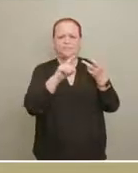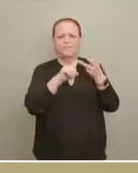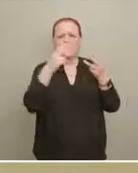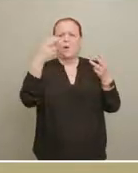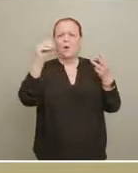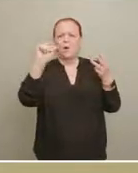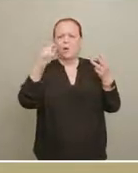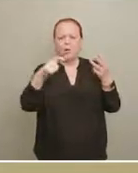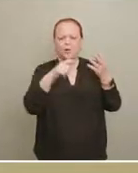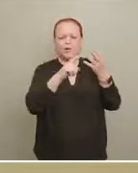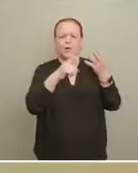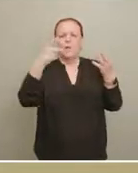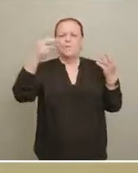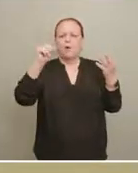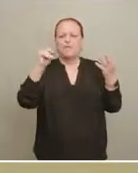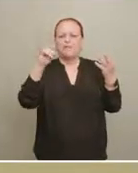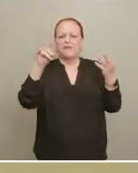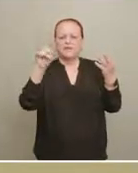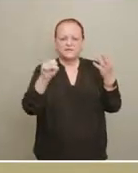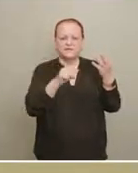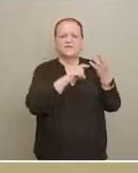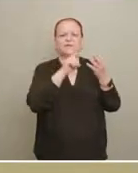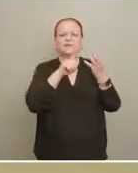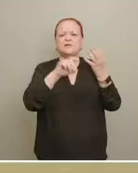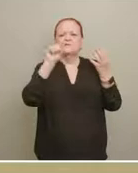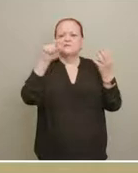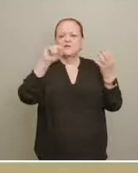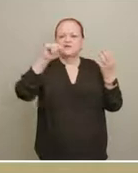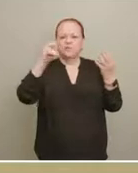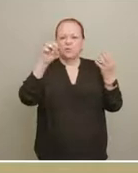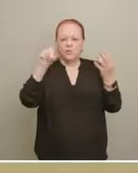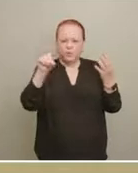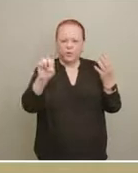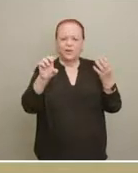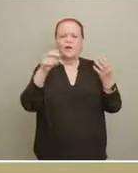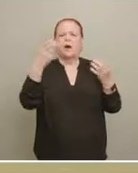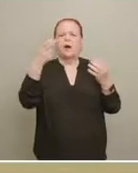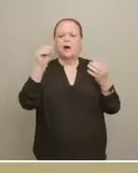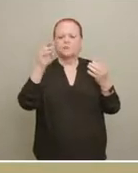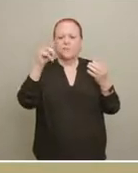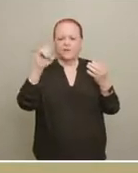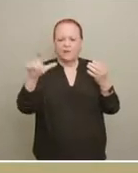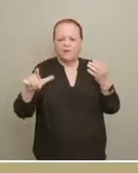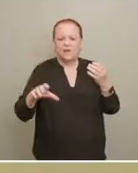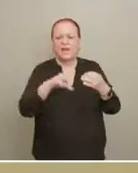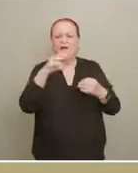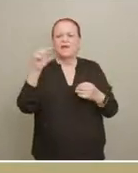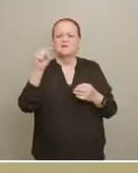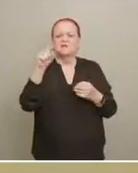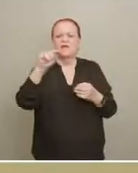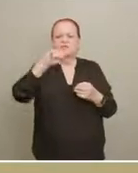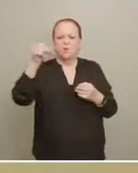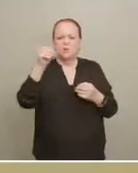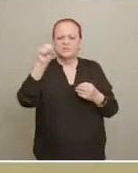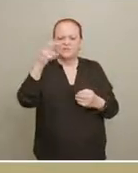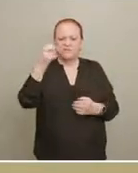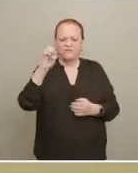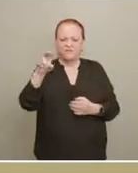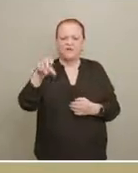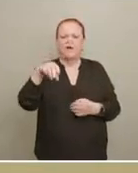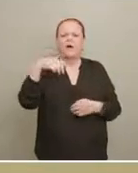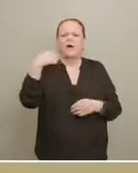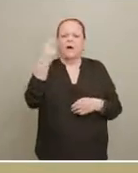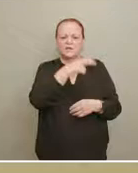and Providence, which includes St. Jude Medical Center and St. Jude Hospital, St. Joseph Hospital. But a little over a